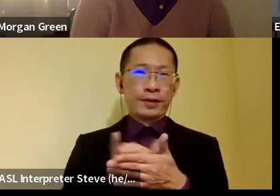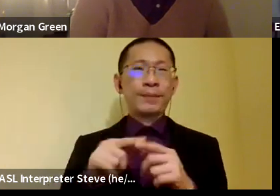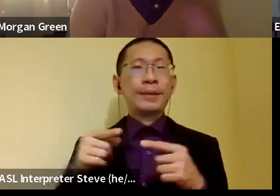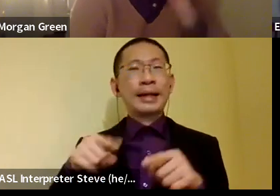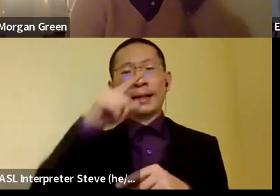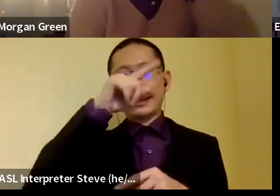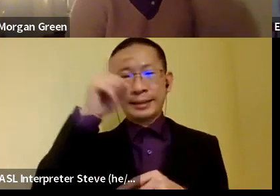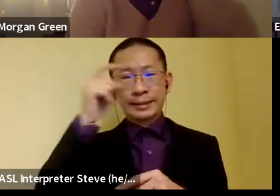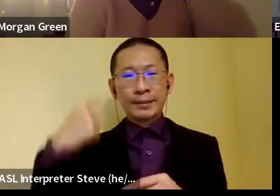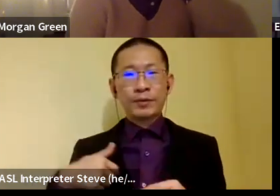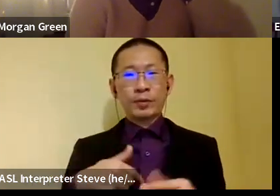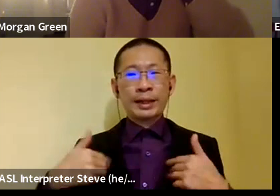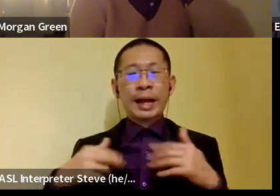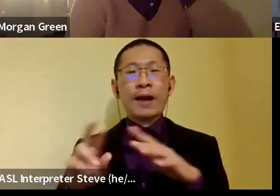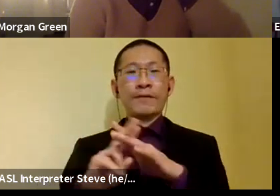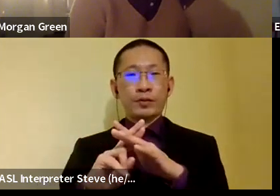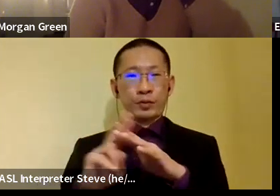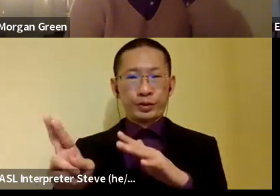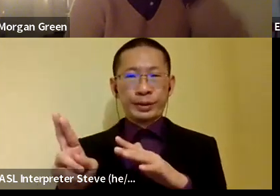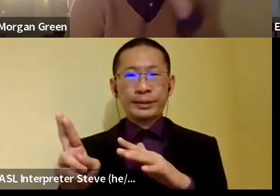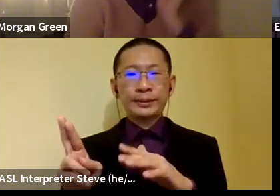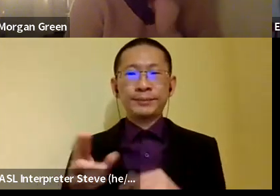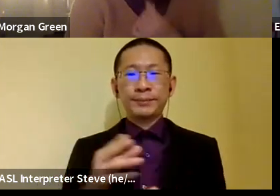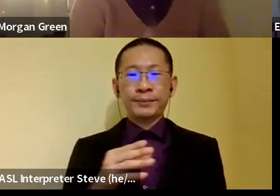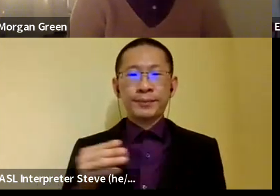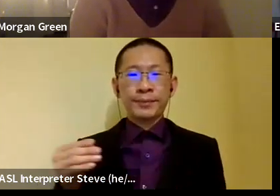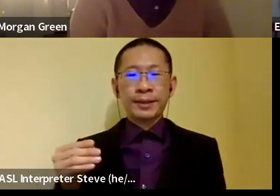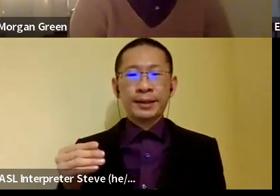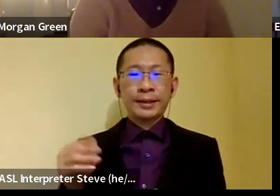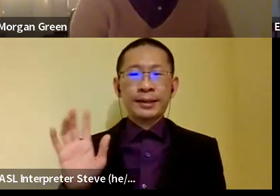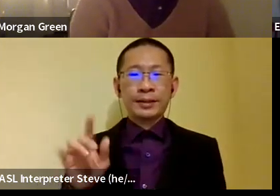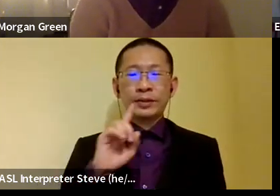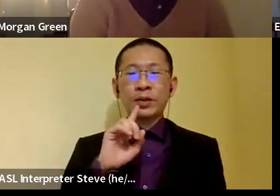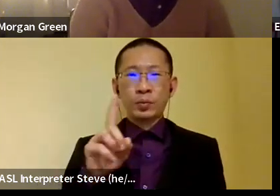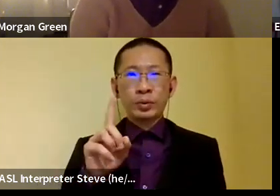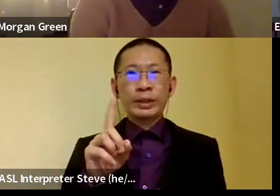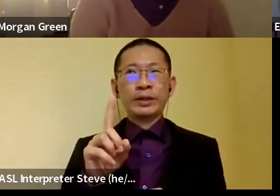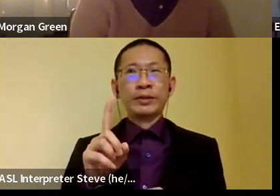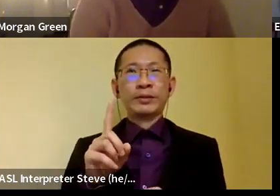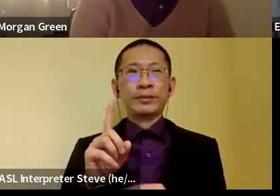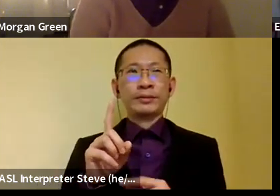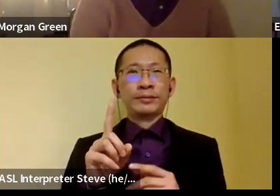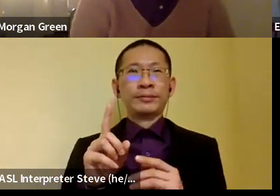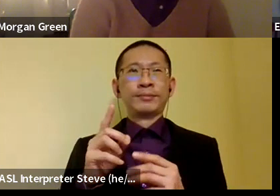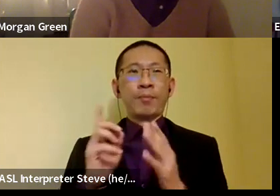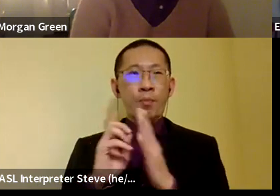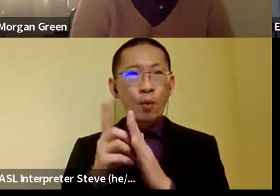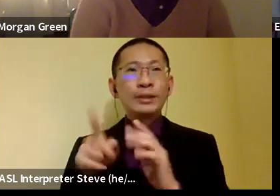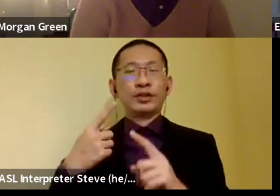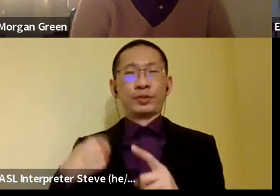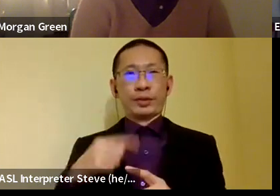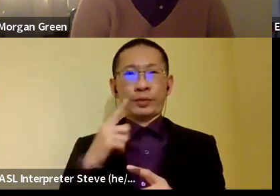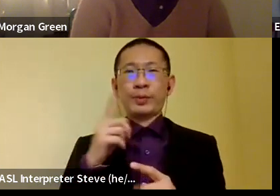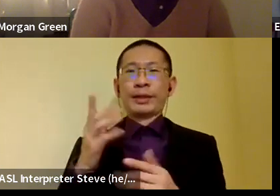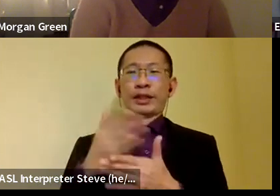we do a retreat. And those are real times where I think it's really about